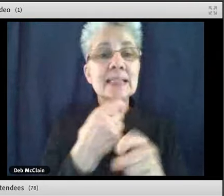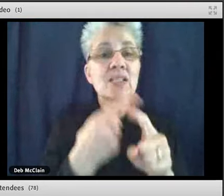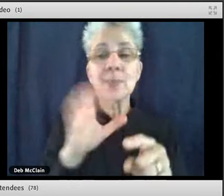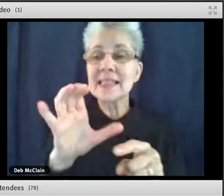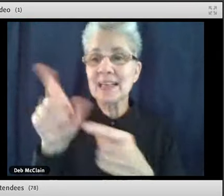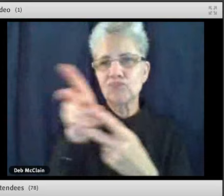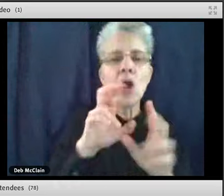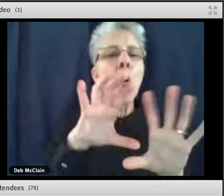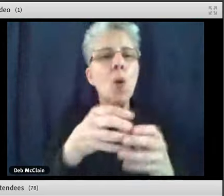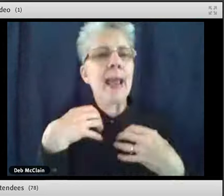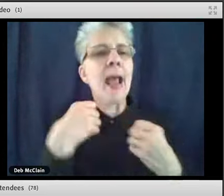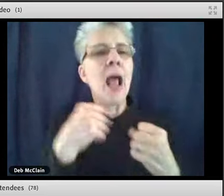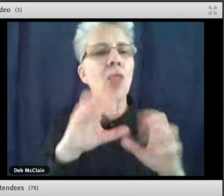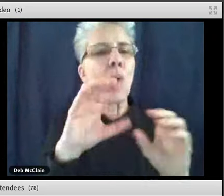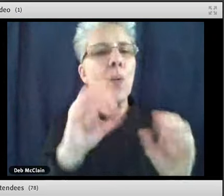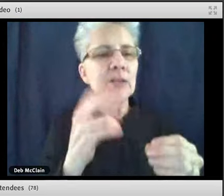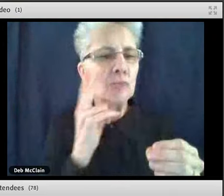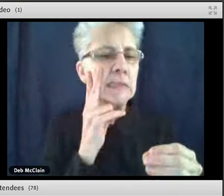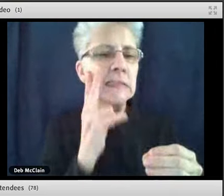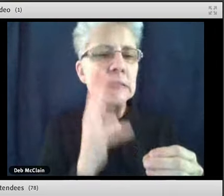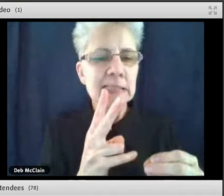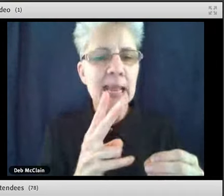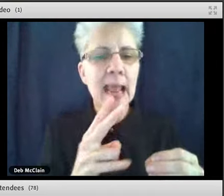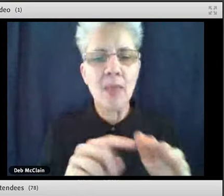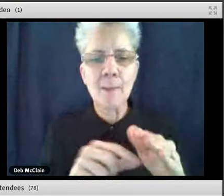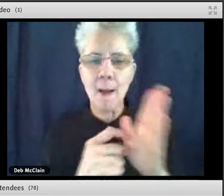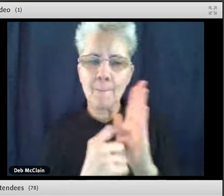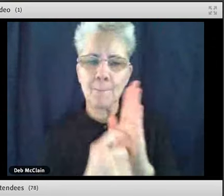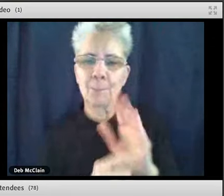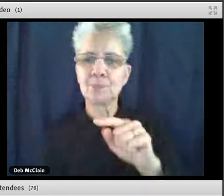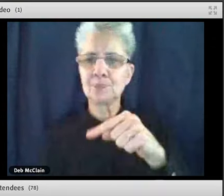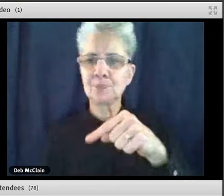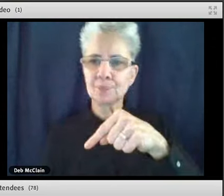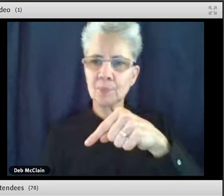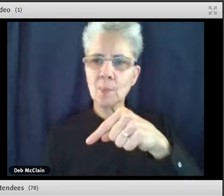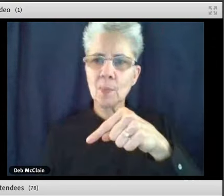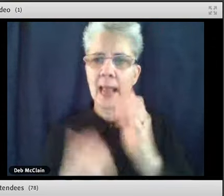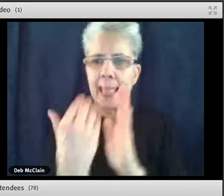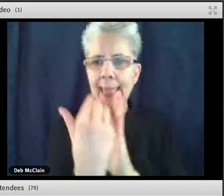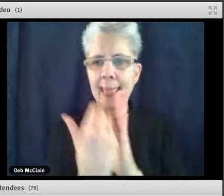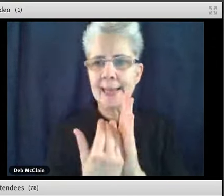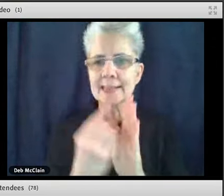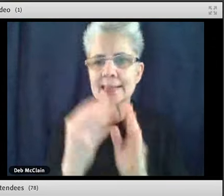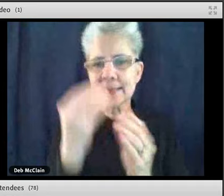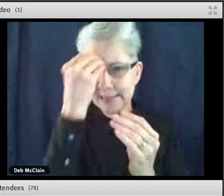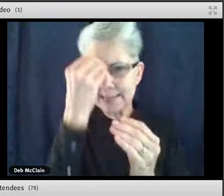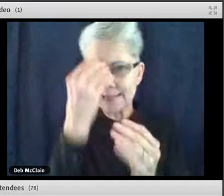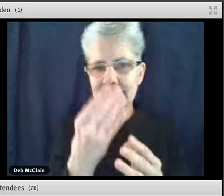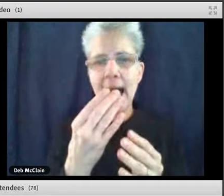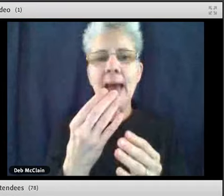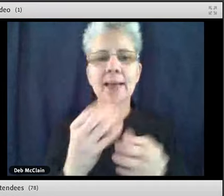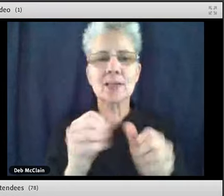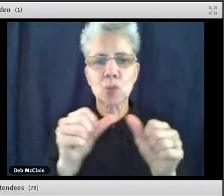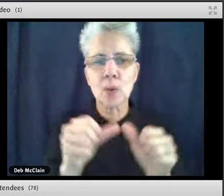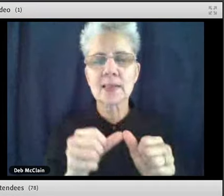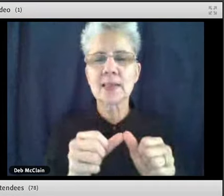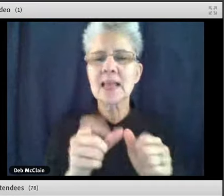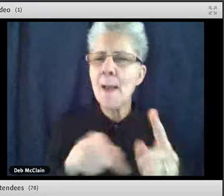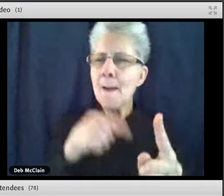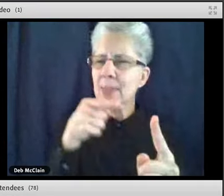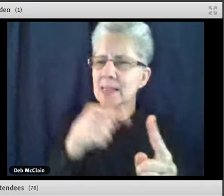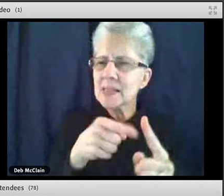all their data sources. The next thing I want to show you is specific to Florida because I know that that's probably the most